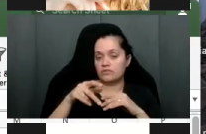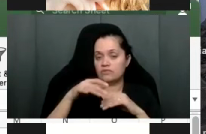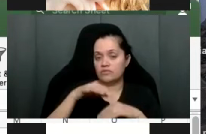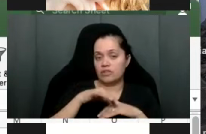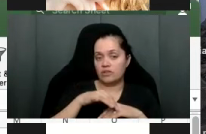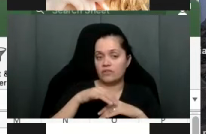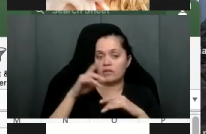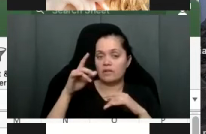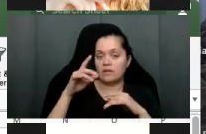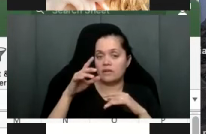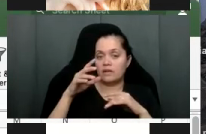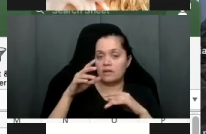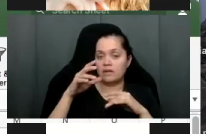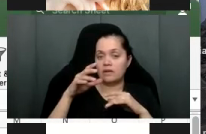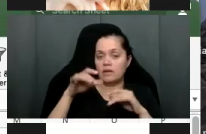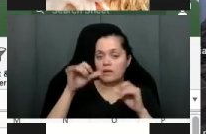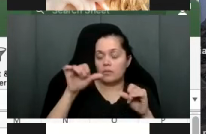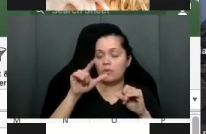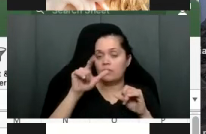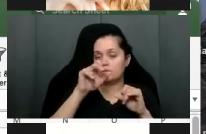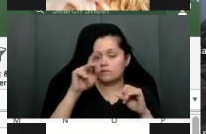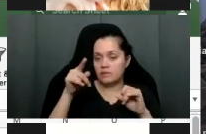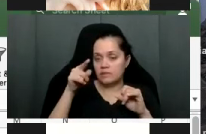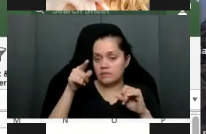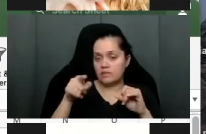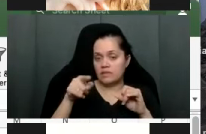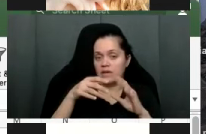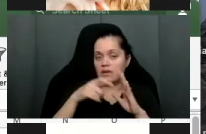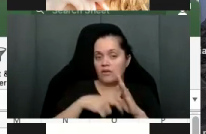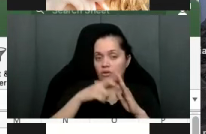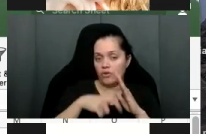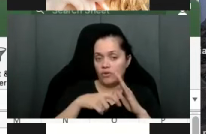topic. You can post a link to that article